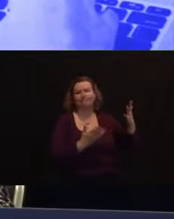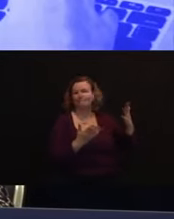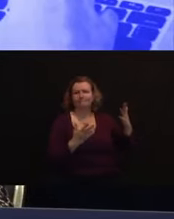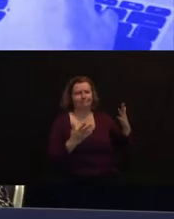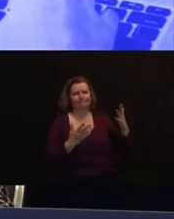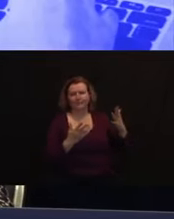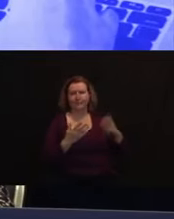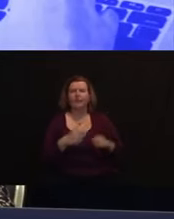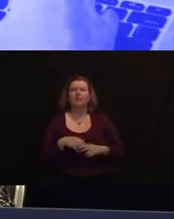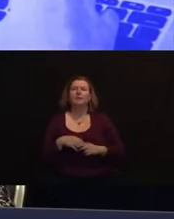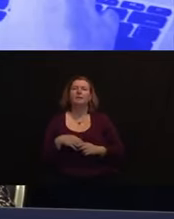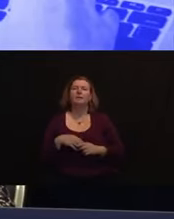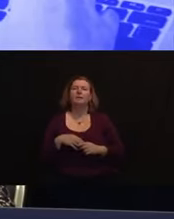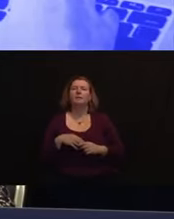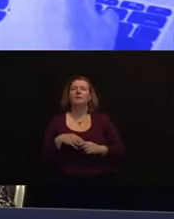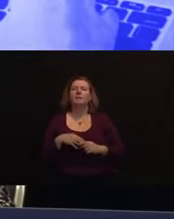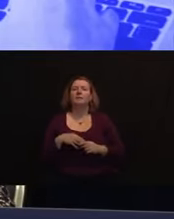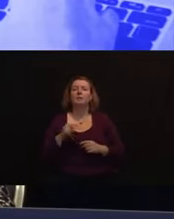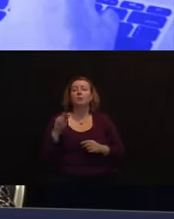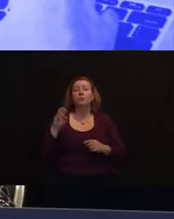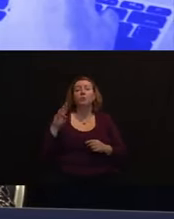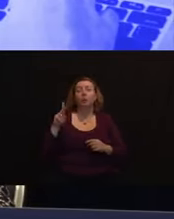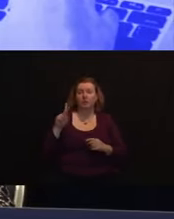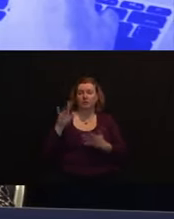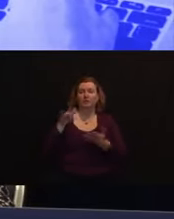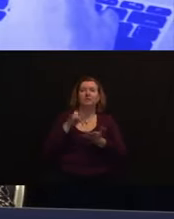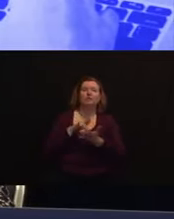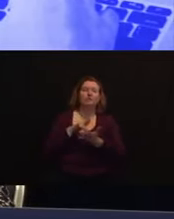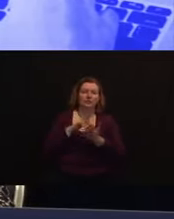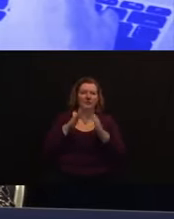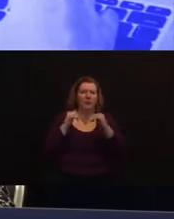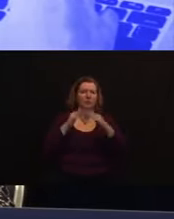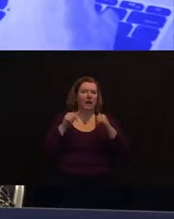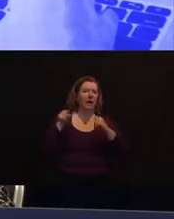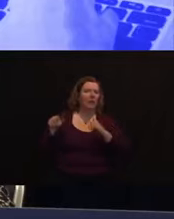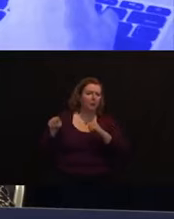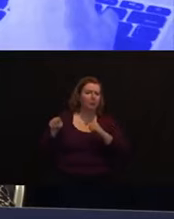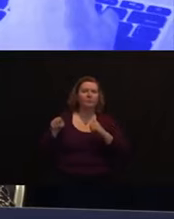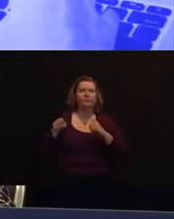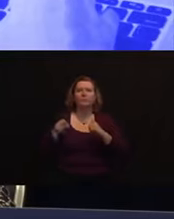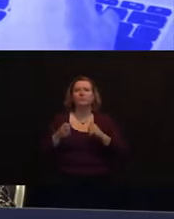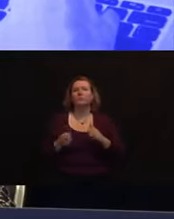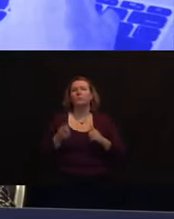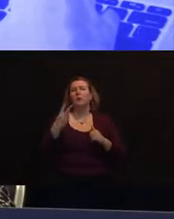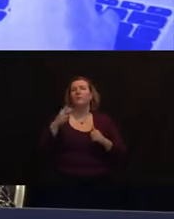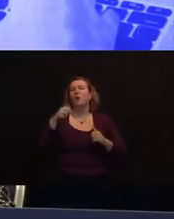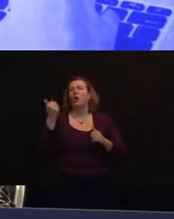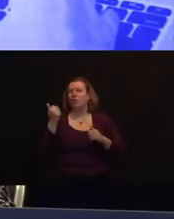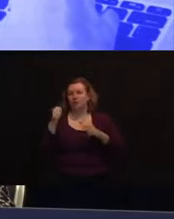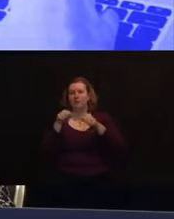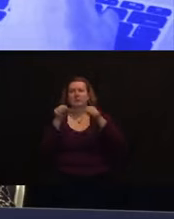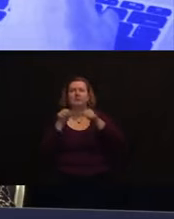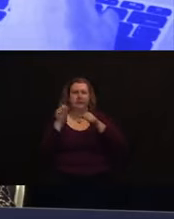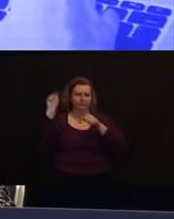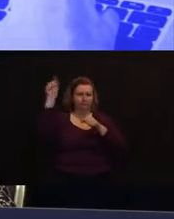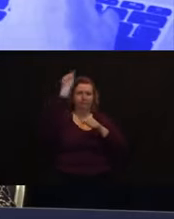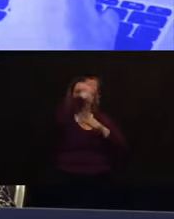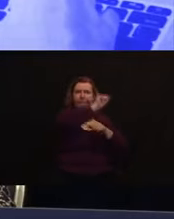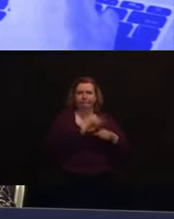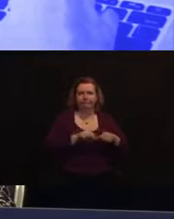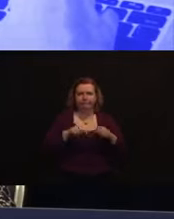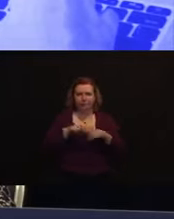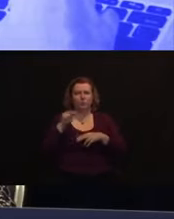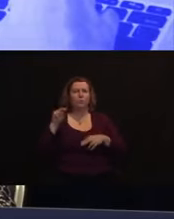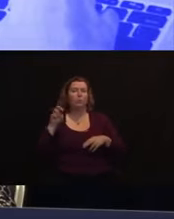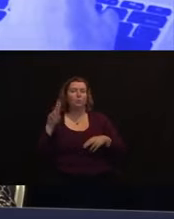is in addition to 12 vaccination sites that we have up and active across the city, receiving